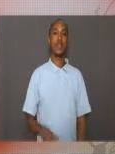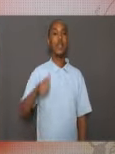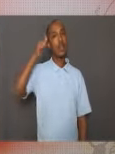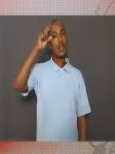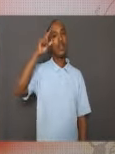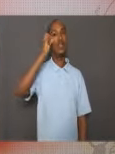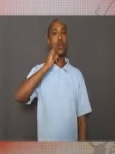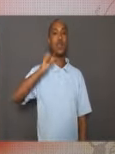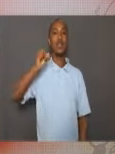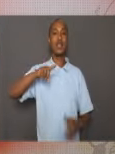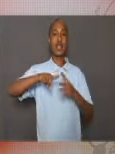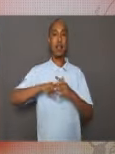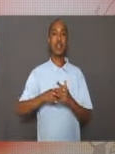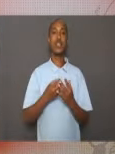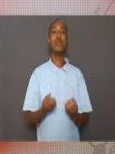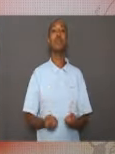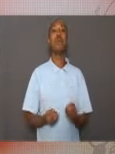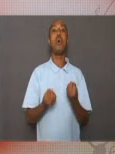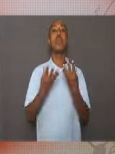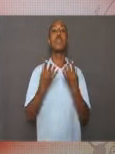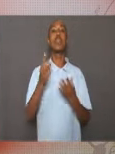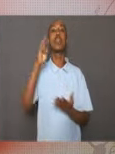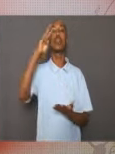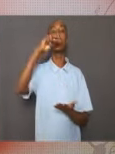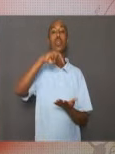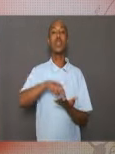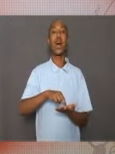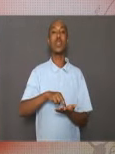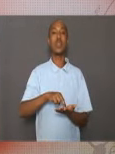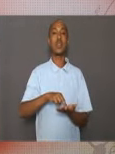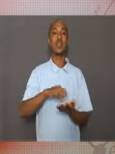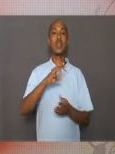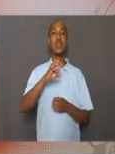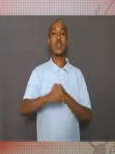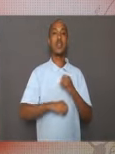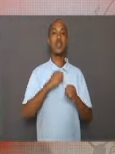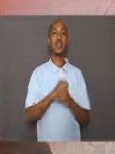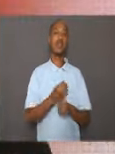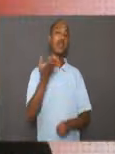was established more than 2,000 years ago.